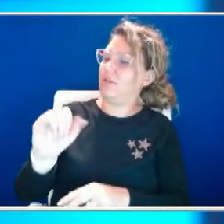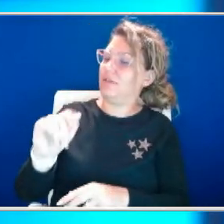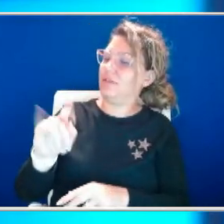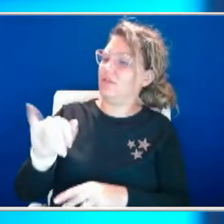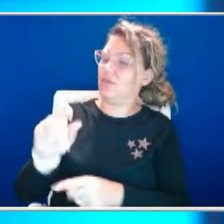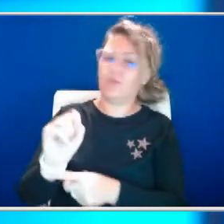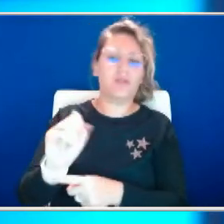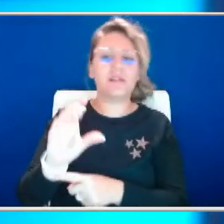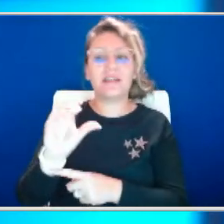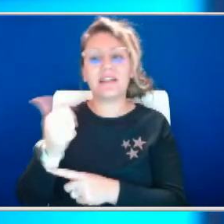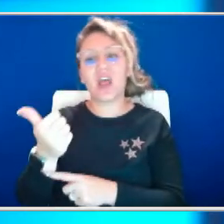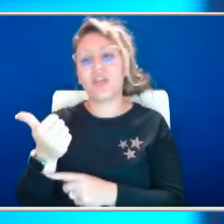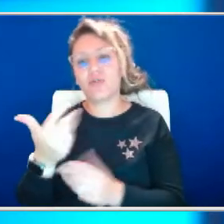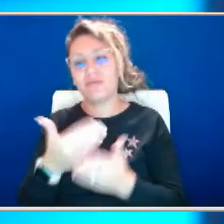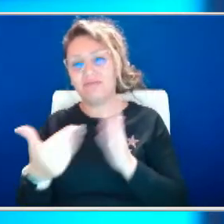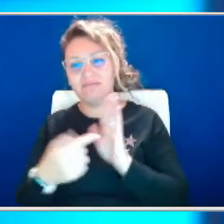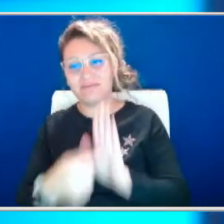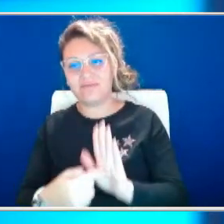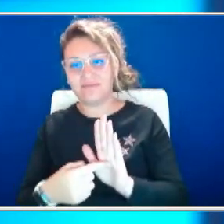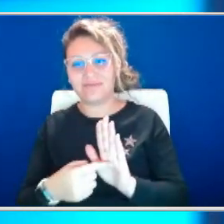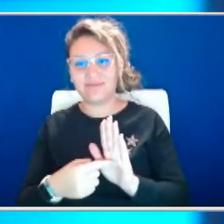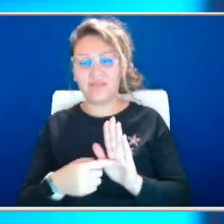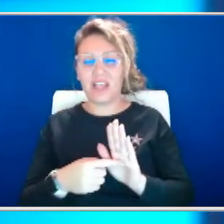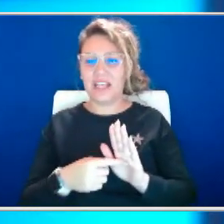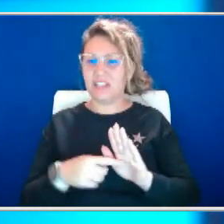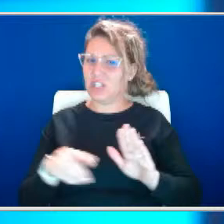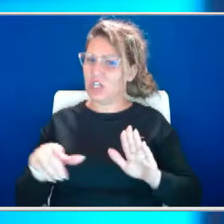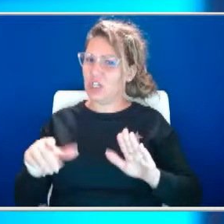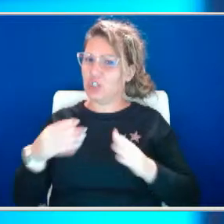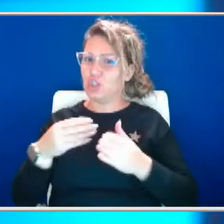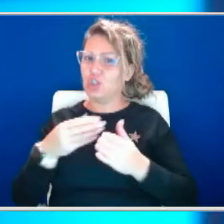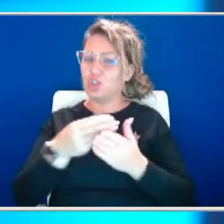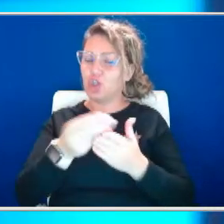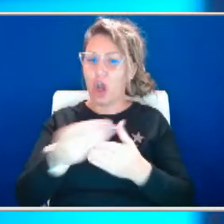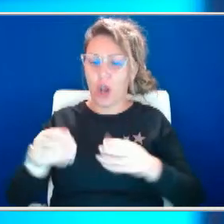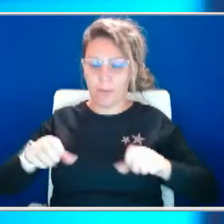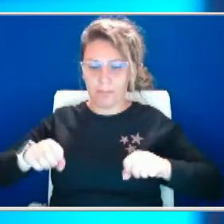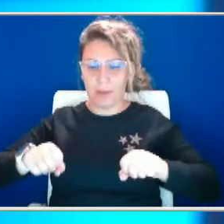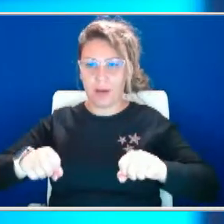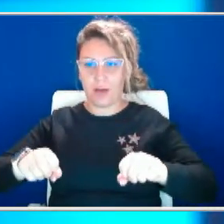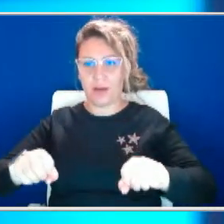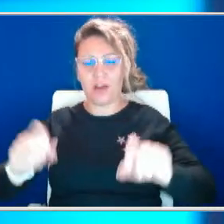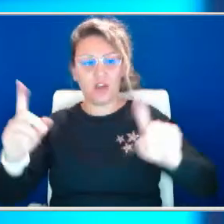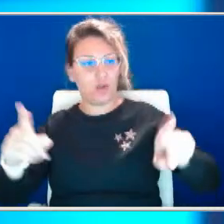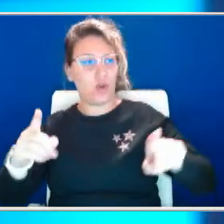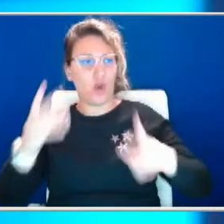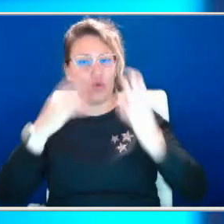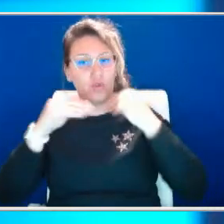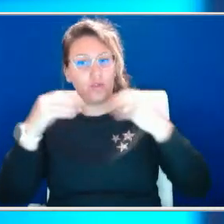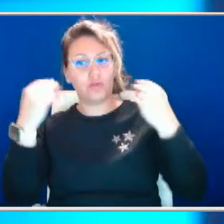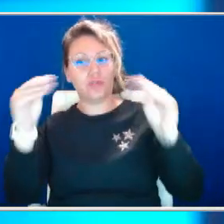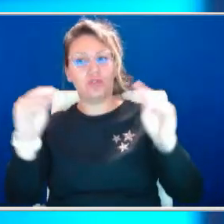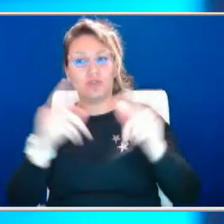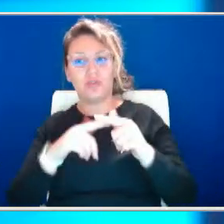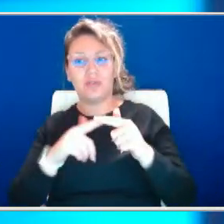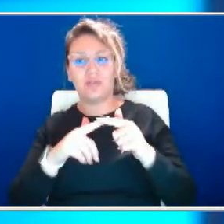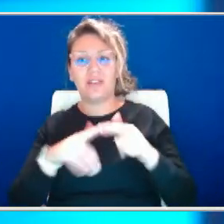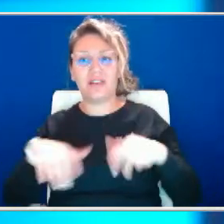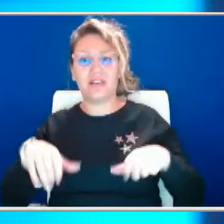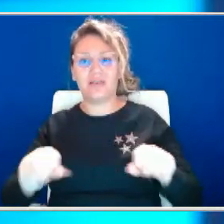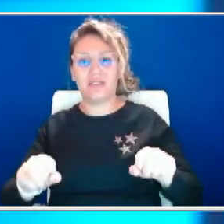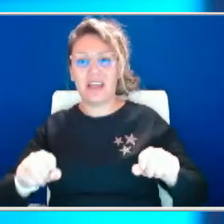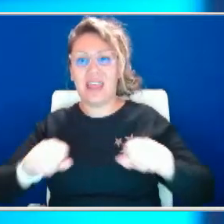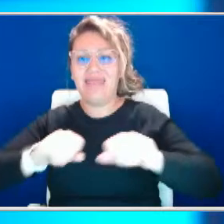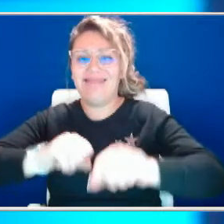we've termed is called the shopping cart sign. So if someone goes to the grocery store and the first thing they want to do is grab a shopping cart and lean on it and